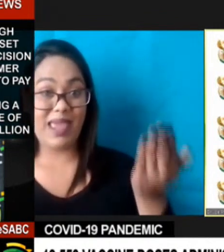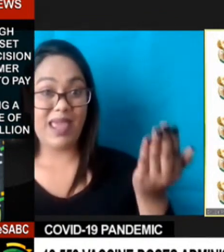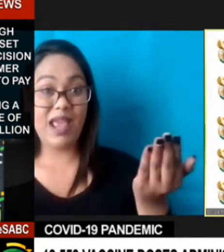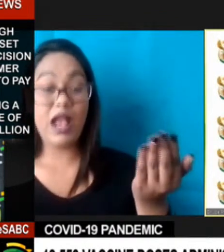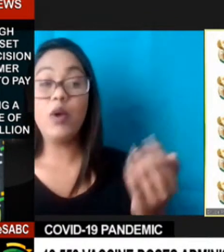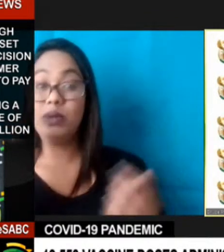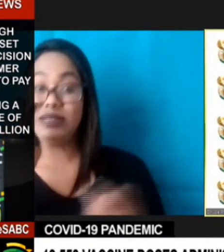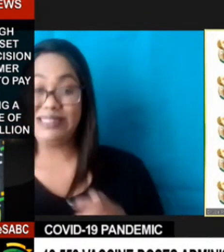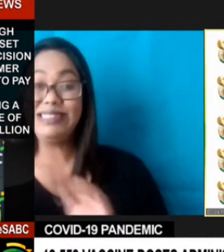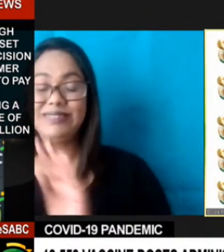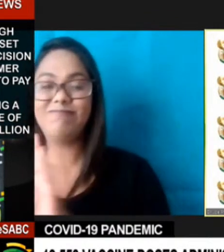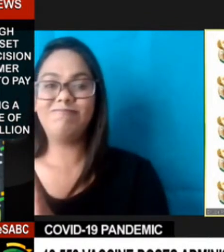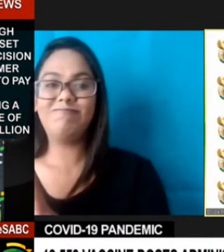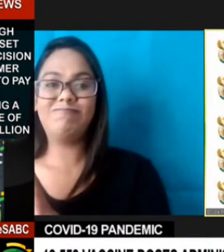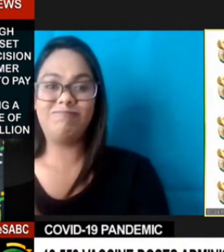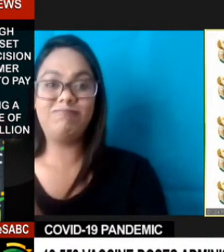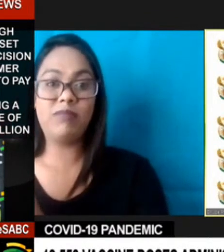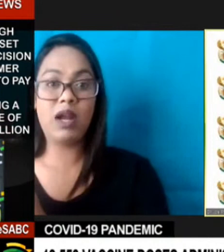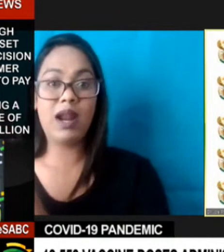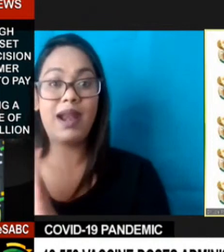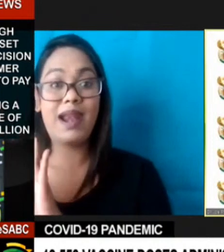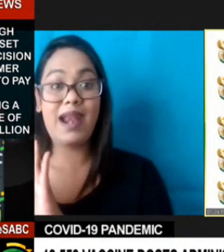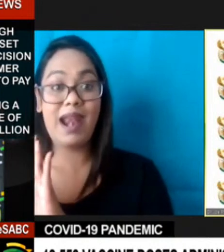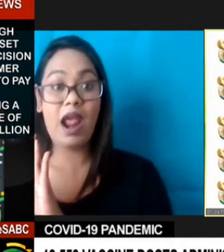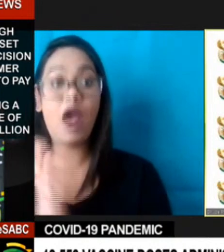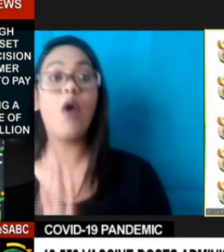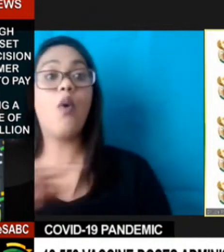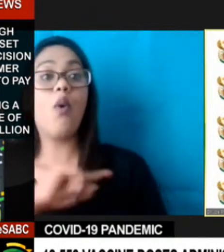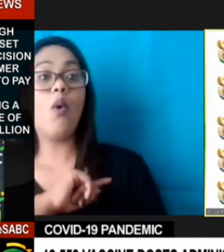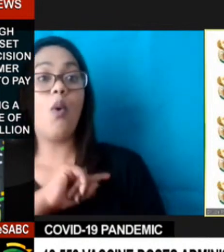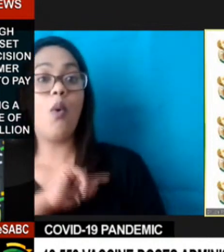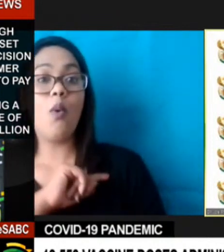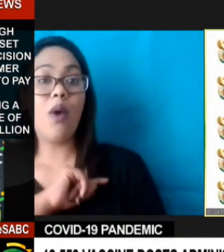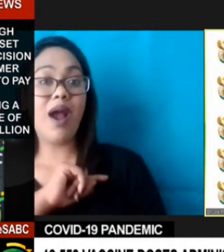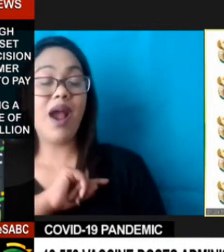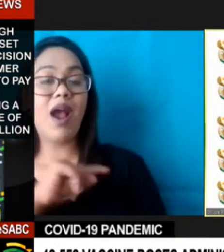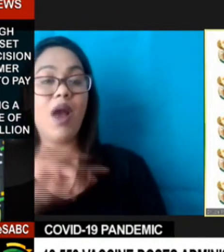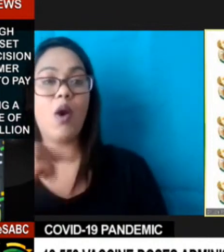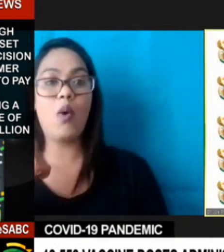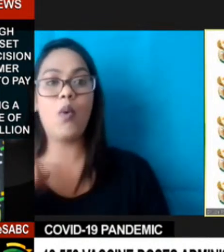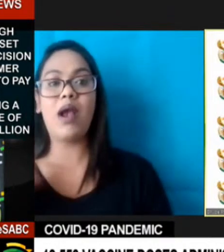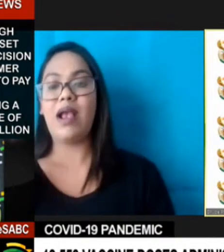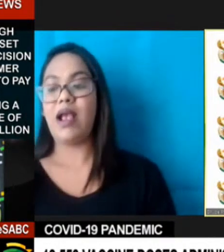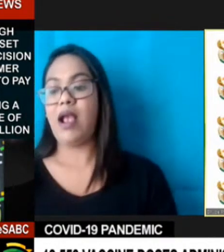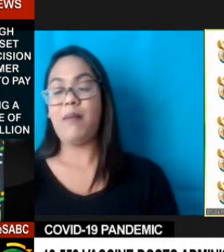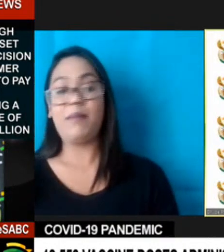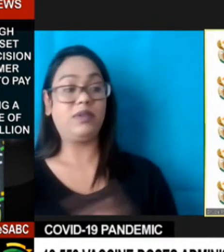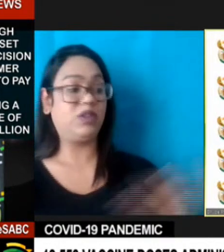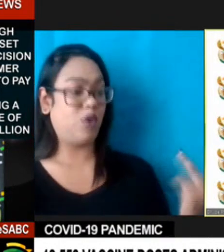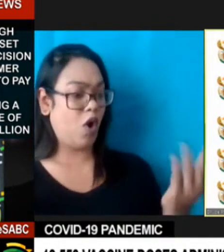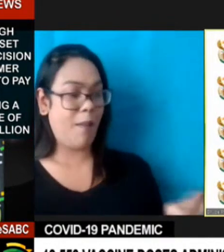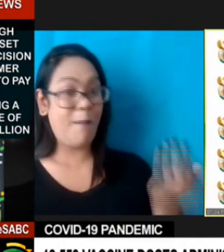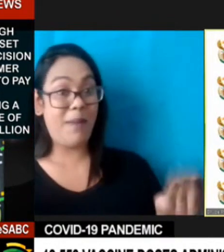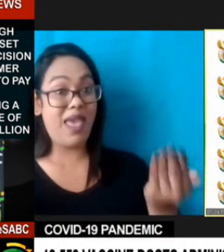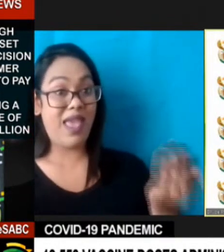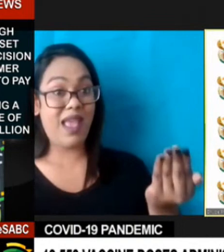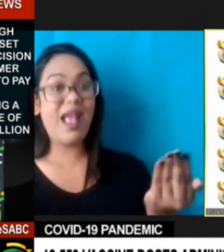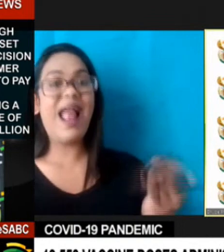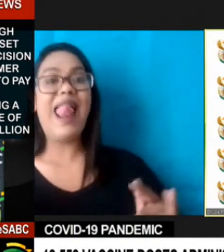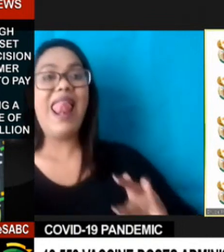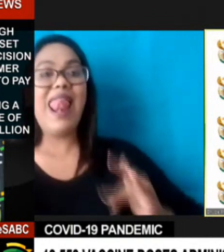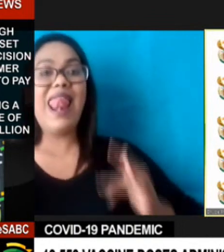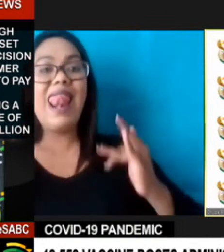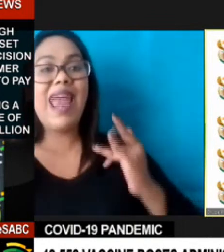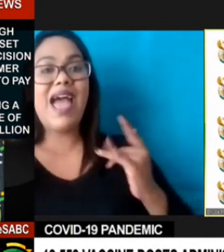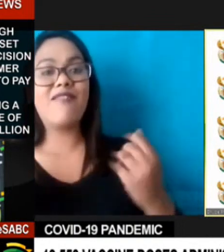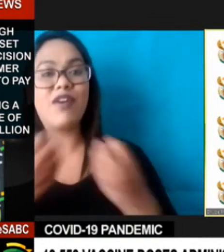rise in hospitalization because we come from a very low base at the end of the third wave, the large majority of also